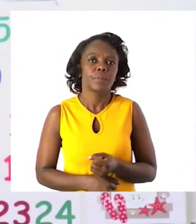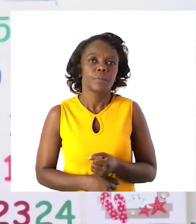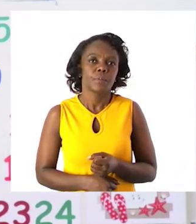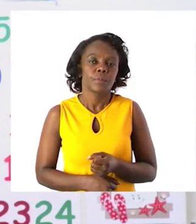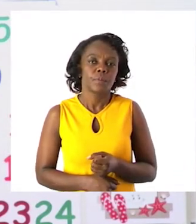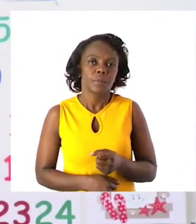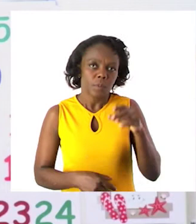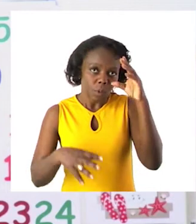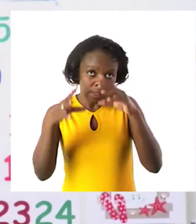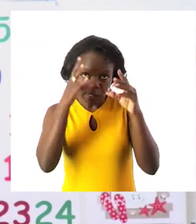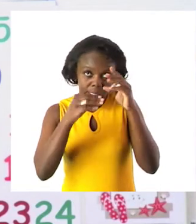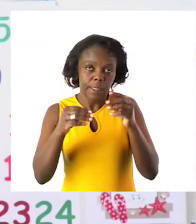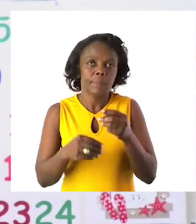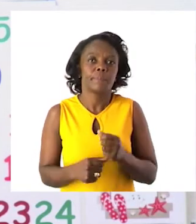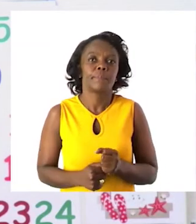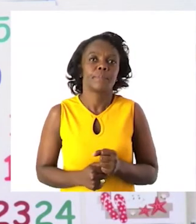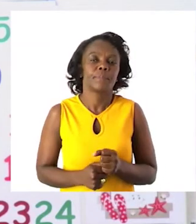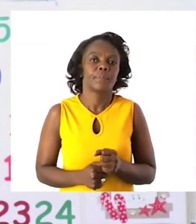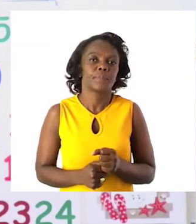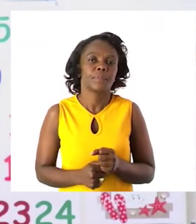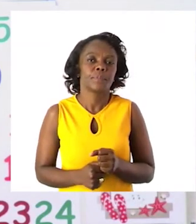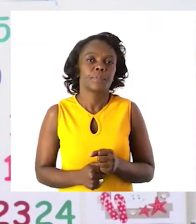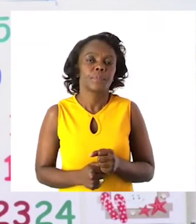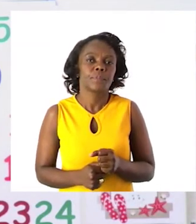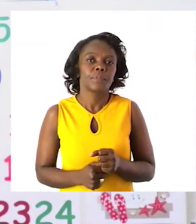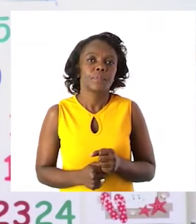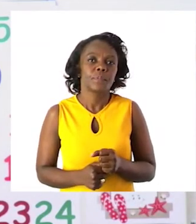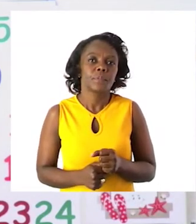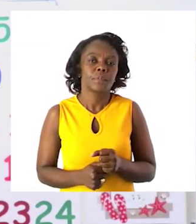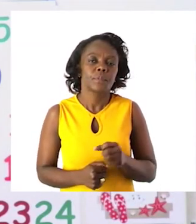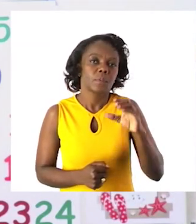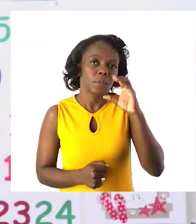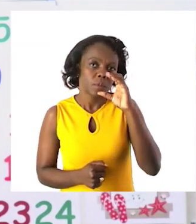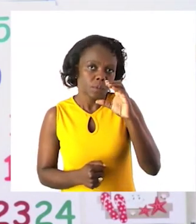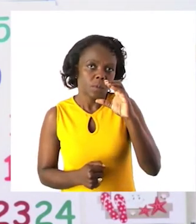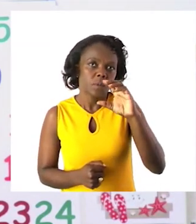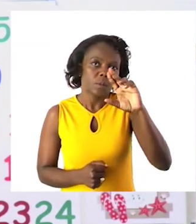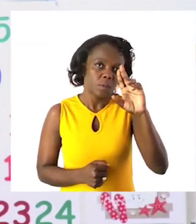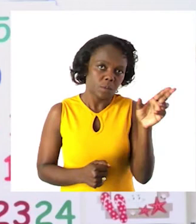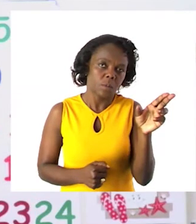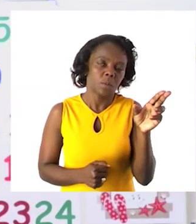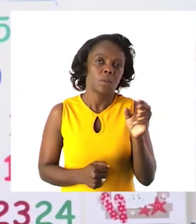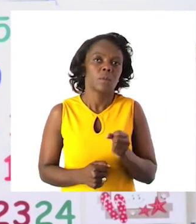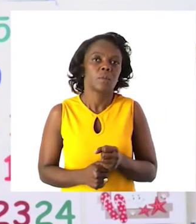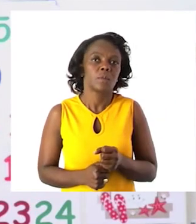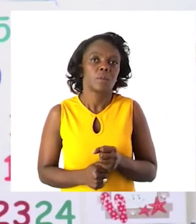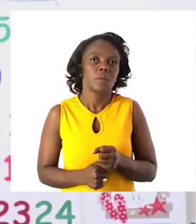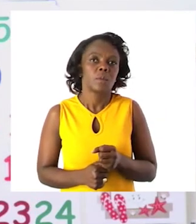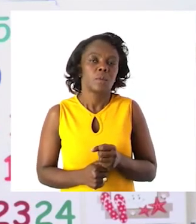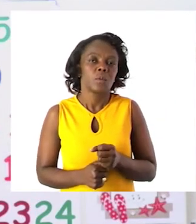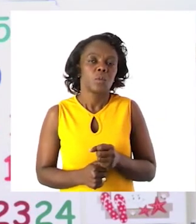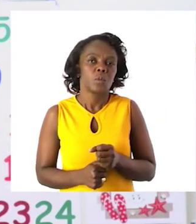learn much more about it. Now, when the k and the h stands together, we say it's